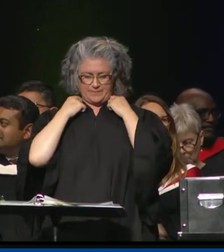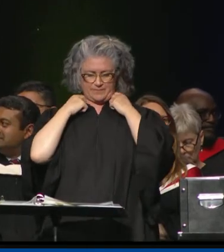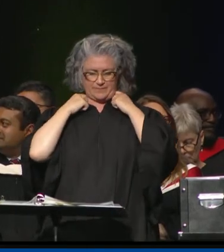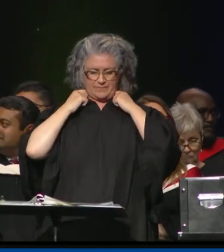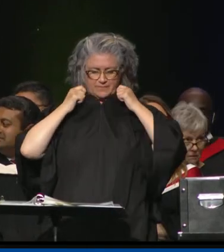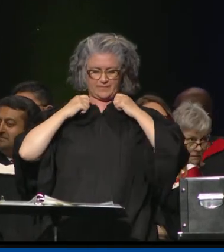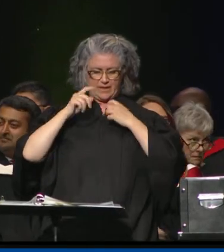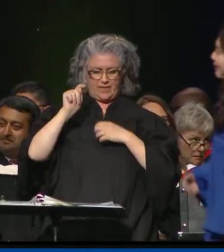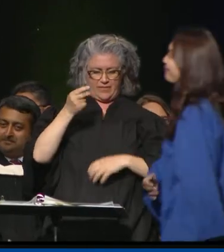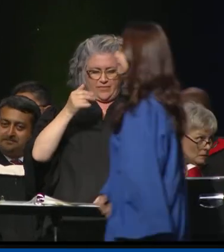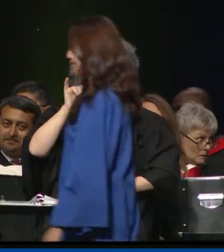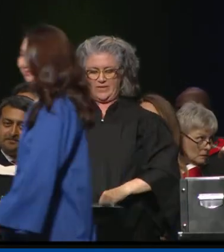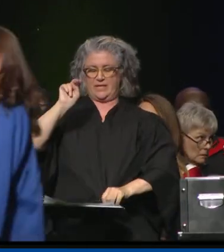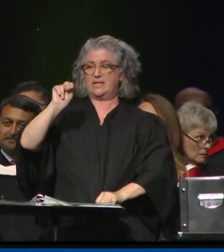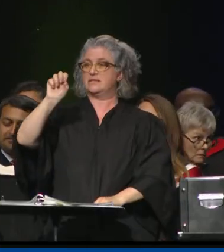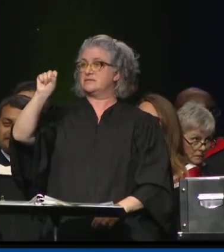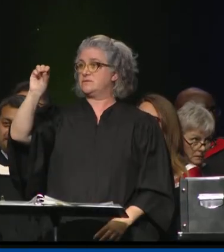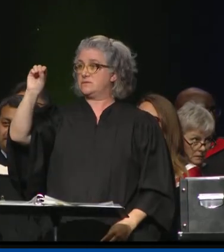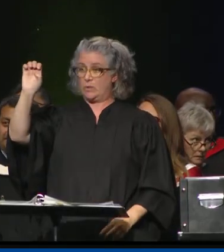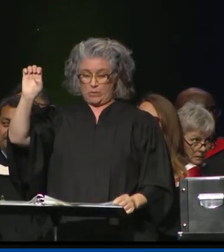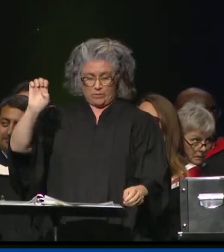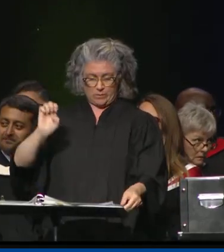Din So.